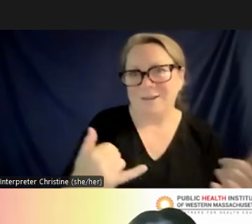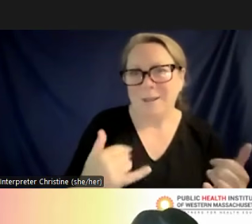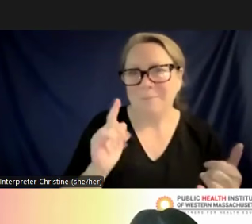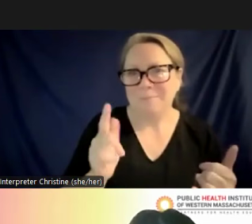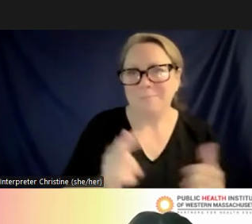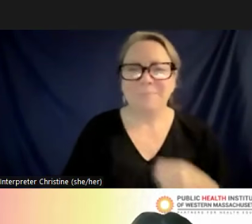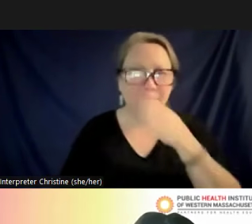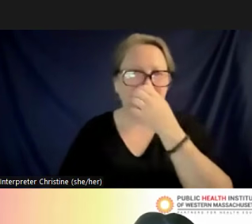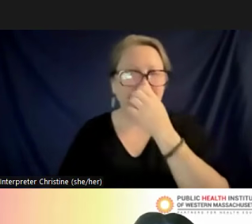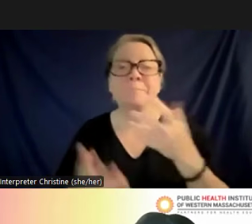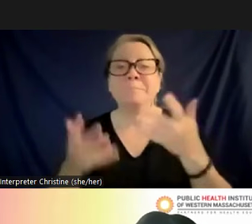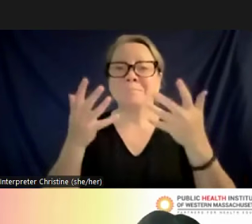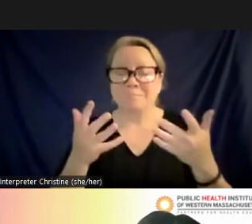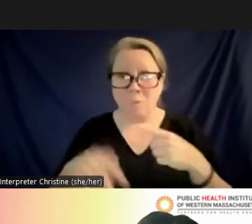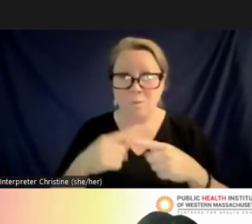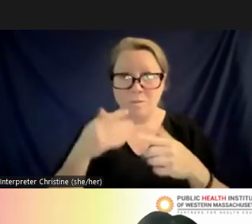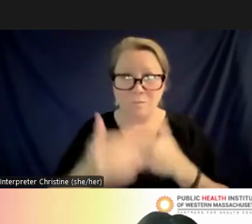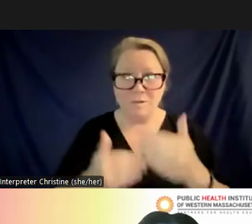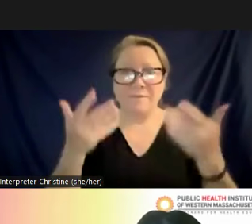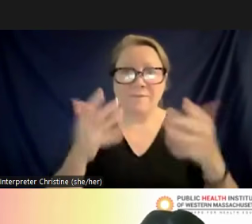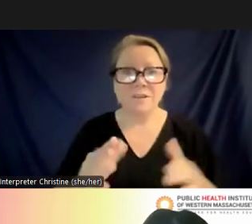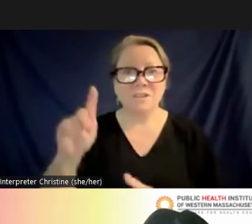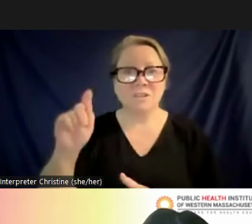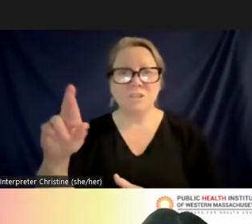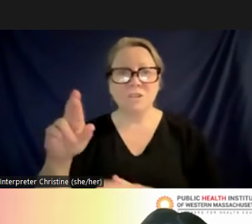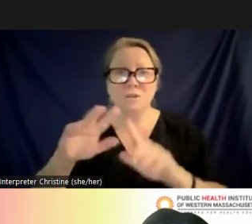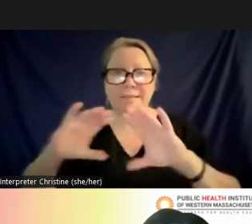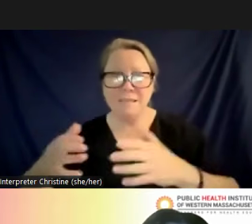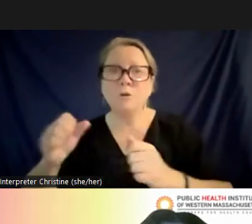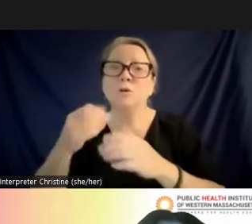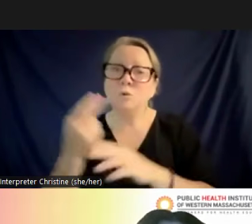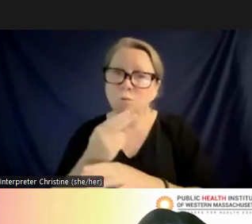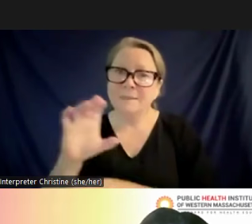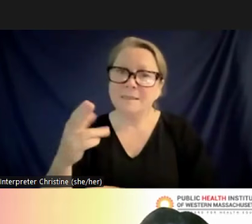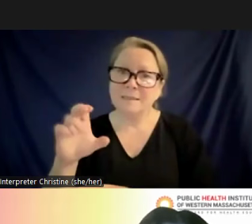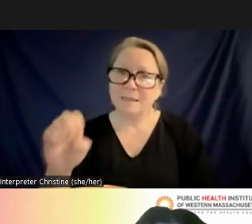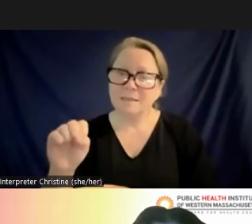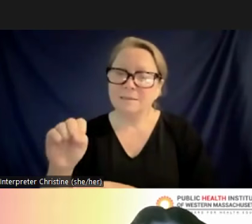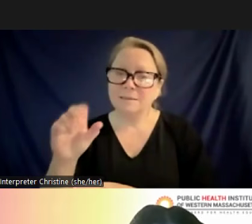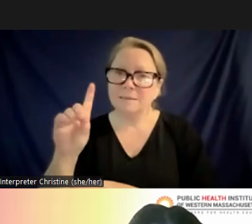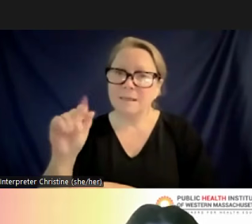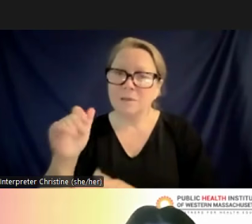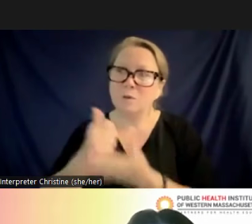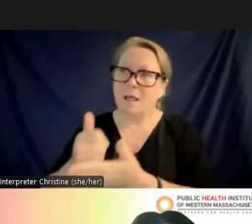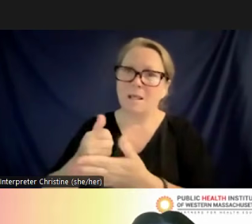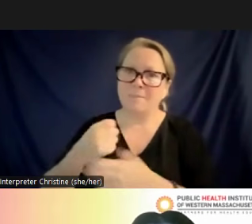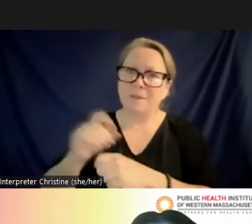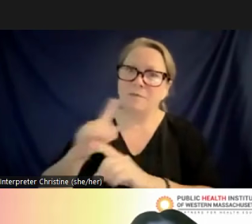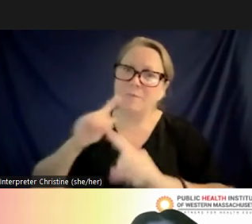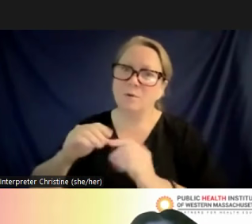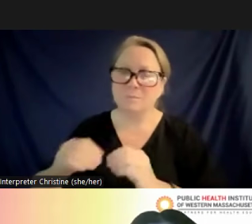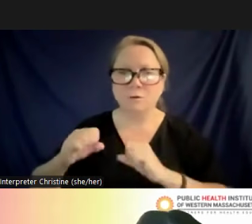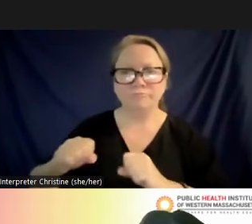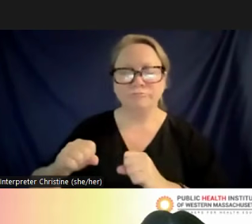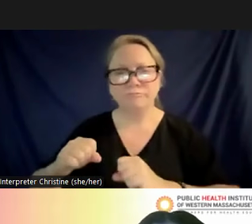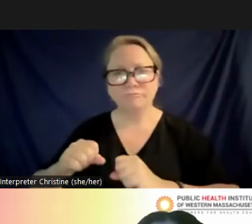And by the end of the process, the TIER team was able to use the CHES data to help strengthen their reports.